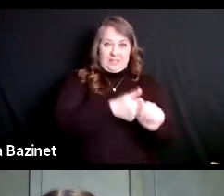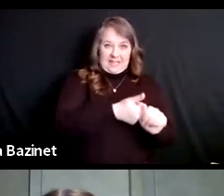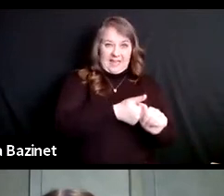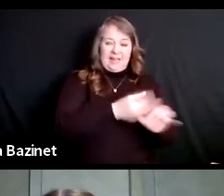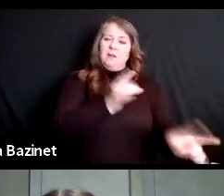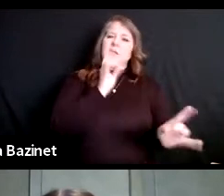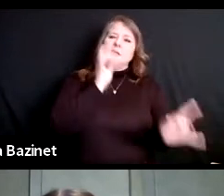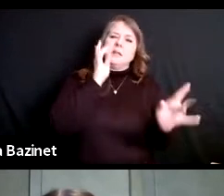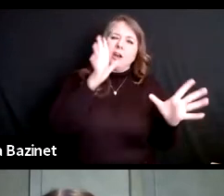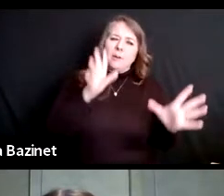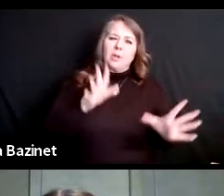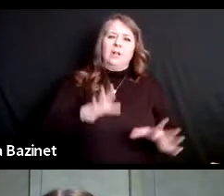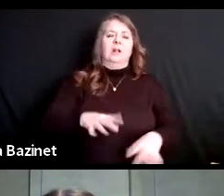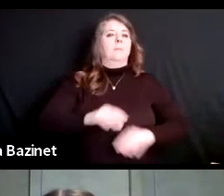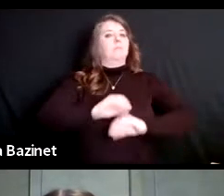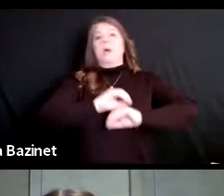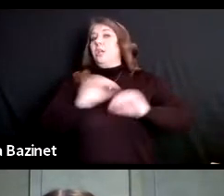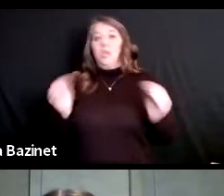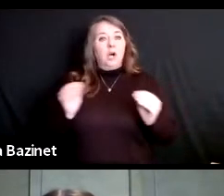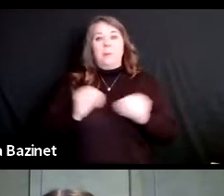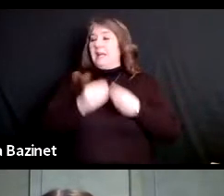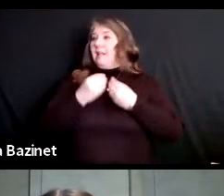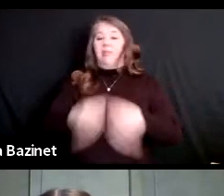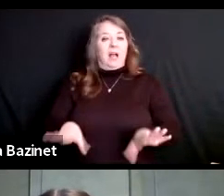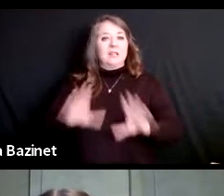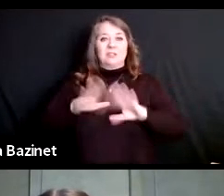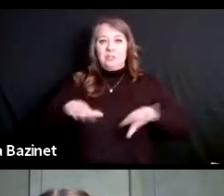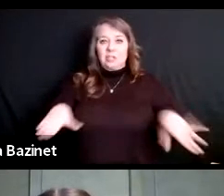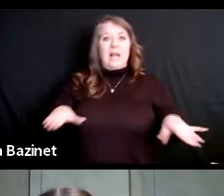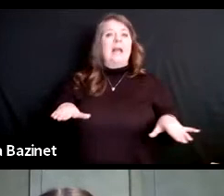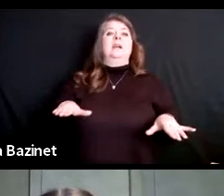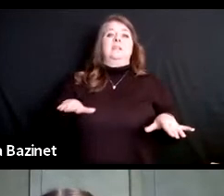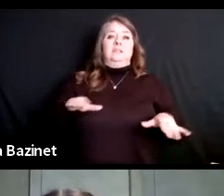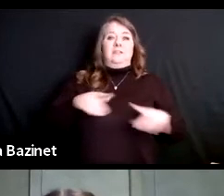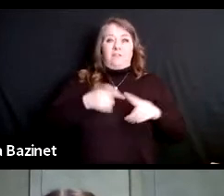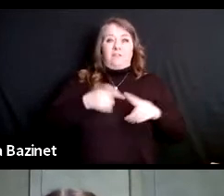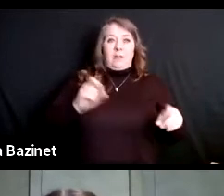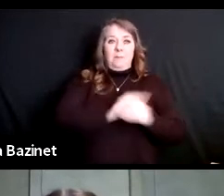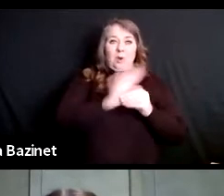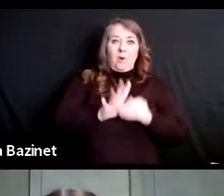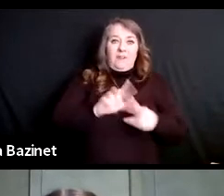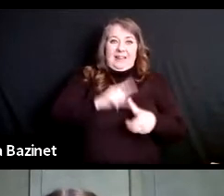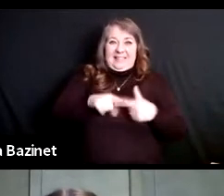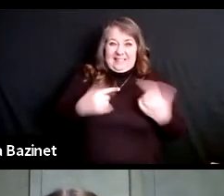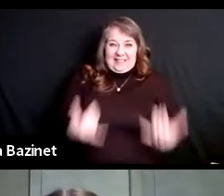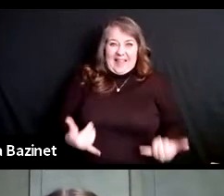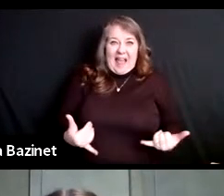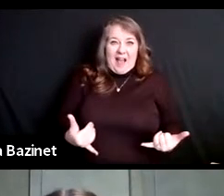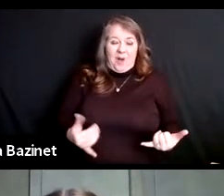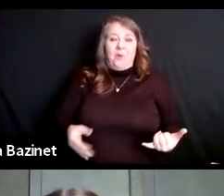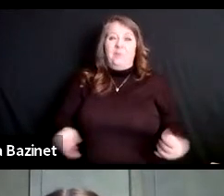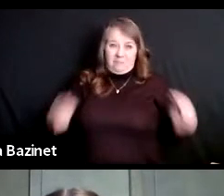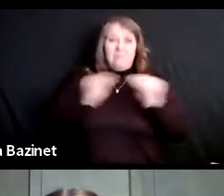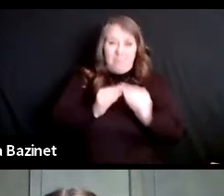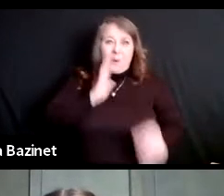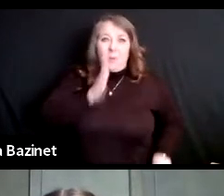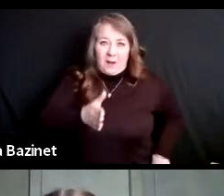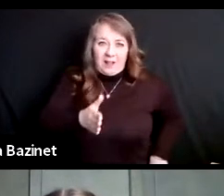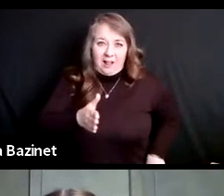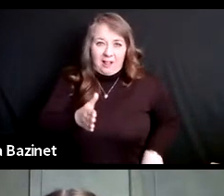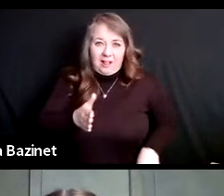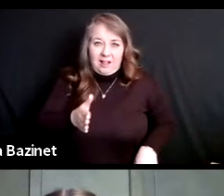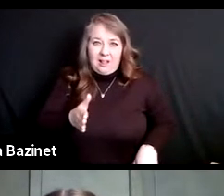Nobody lost their child to COVID until now, and there's more coming. It's thank you,